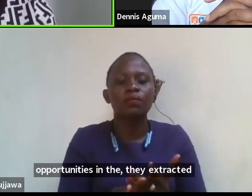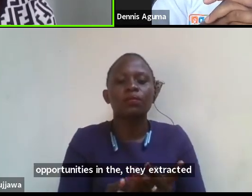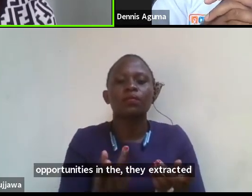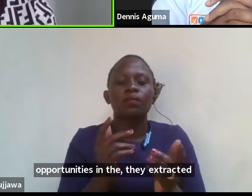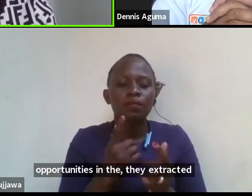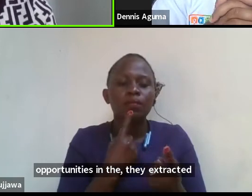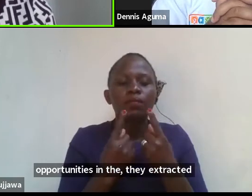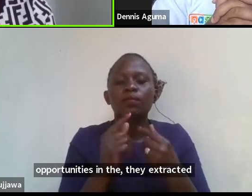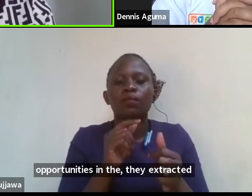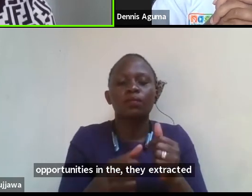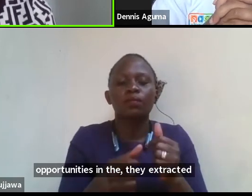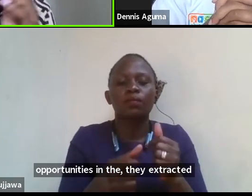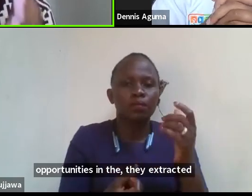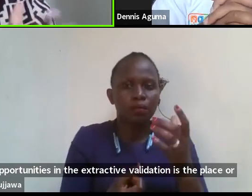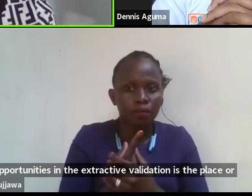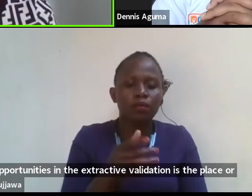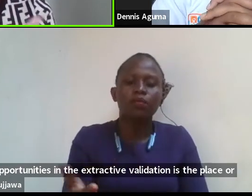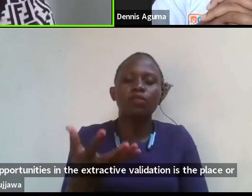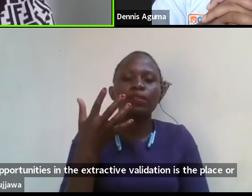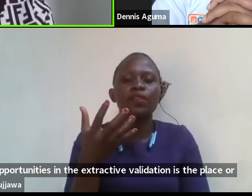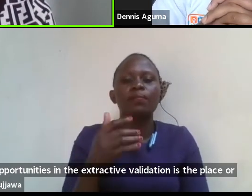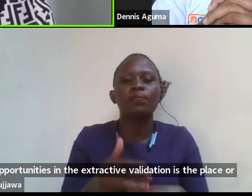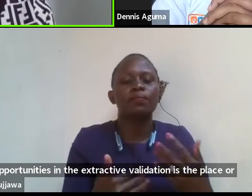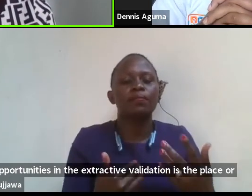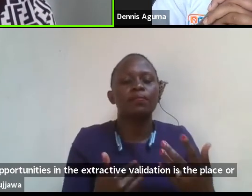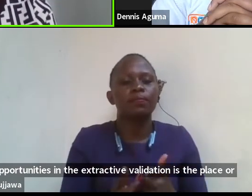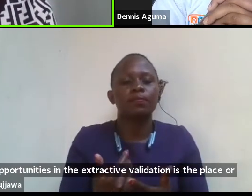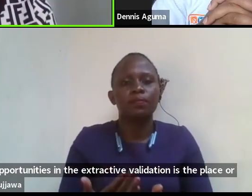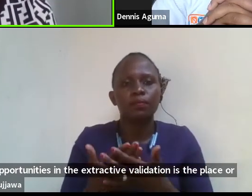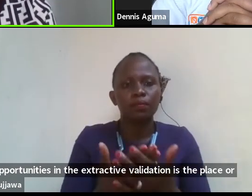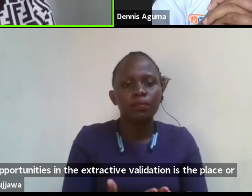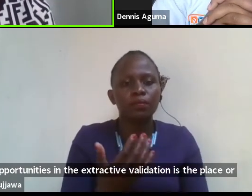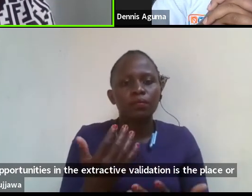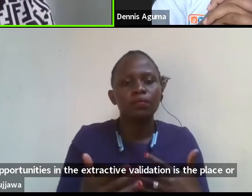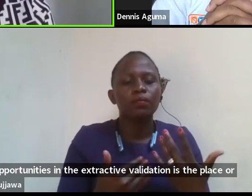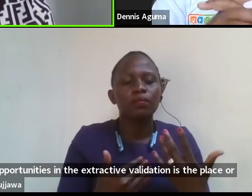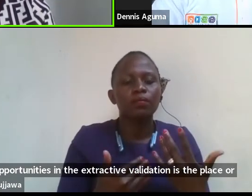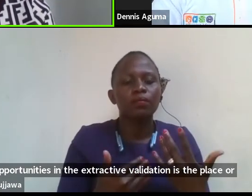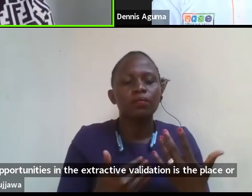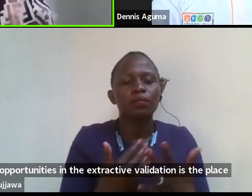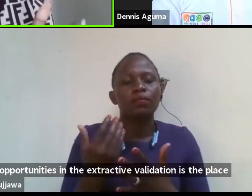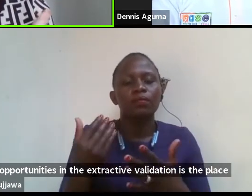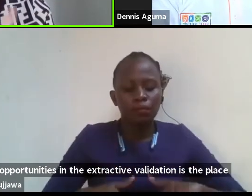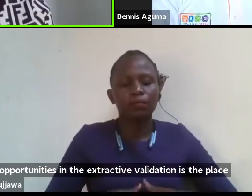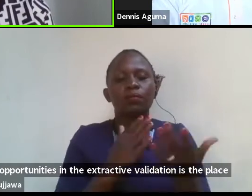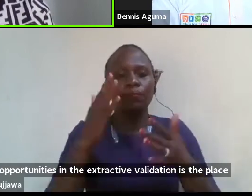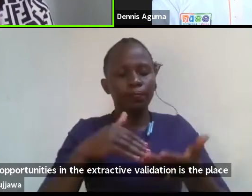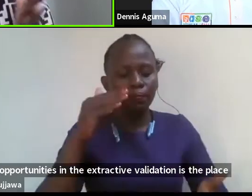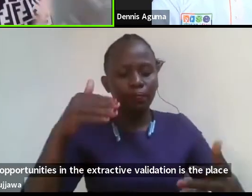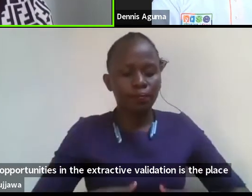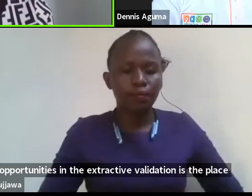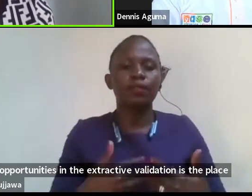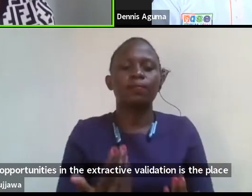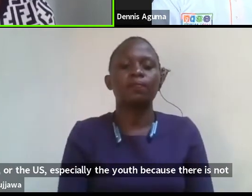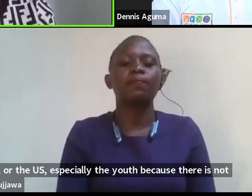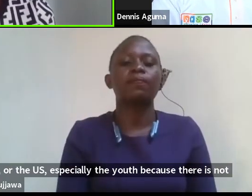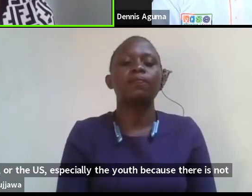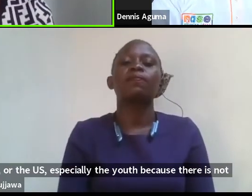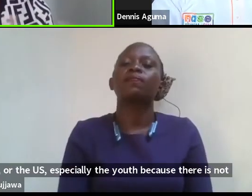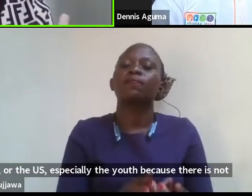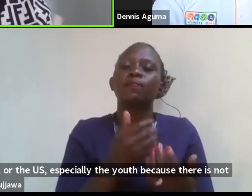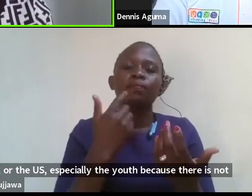is the place for the youth, especially the youth, because there is not so much high